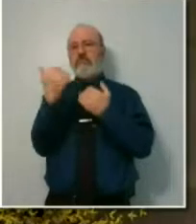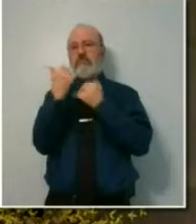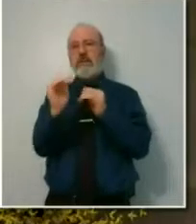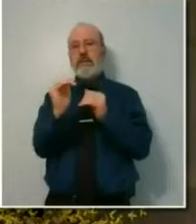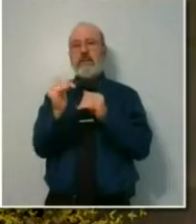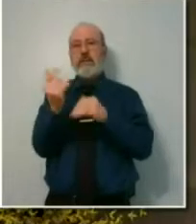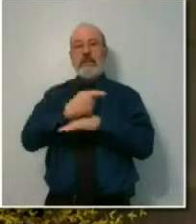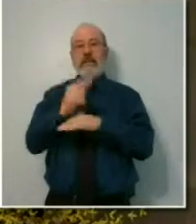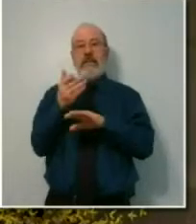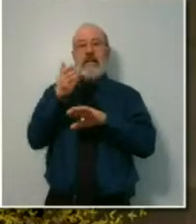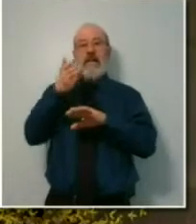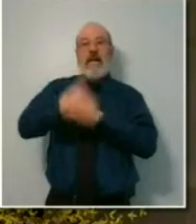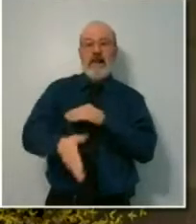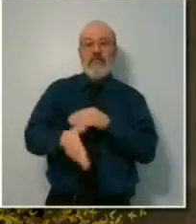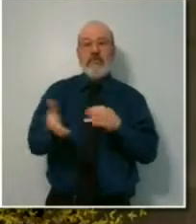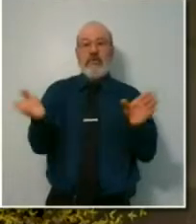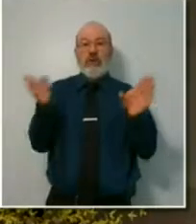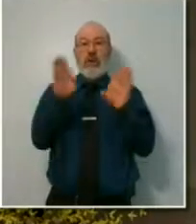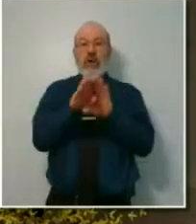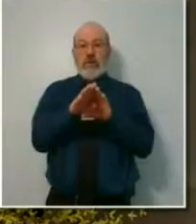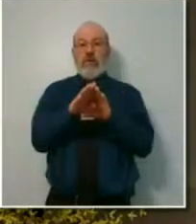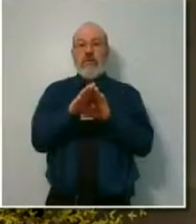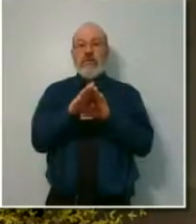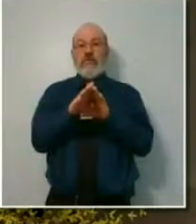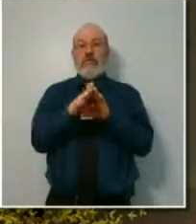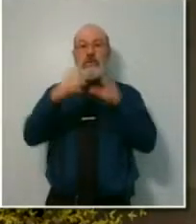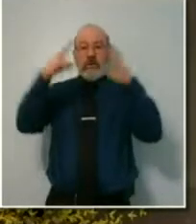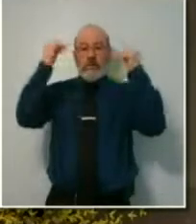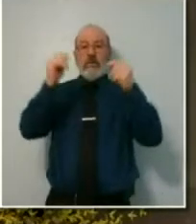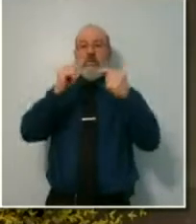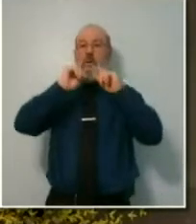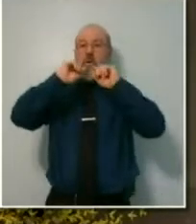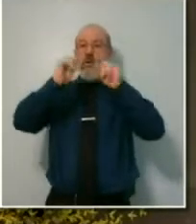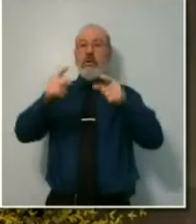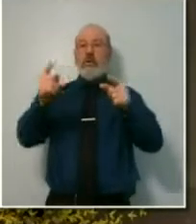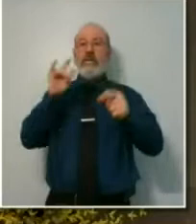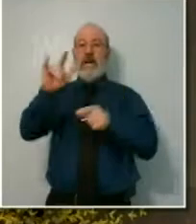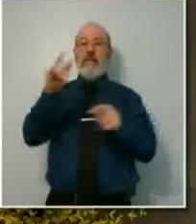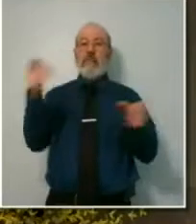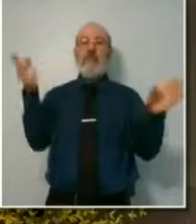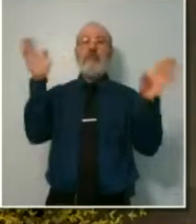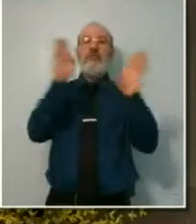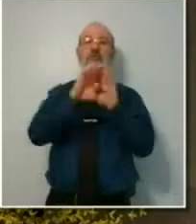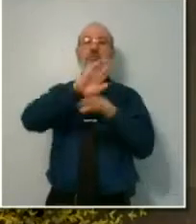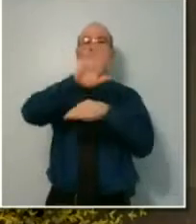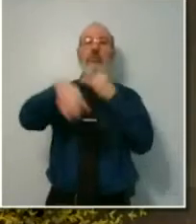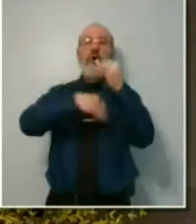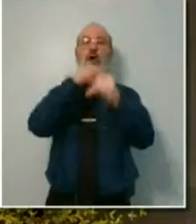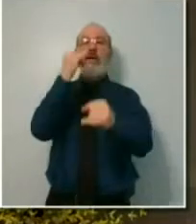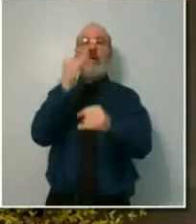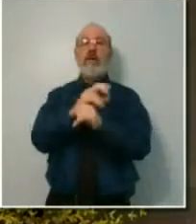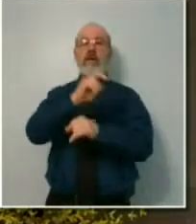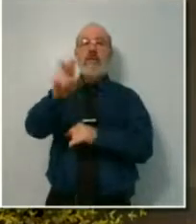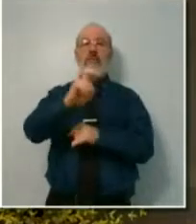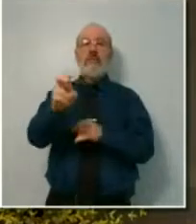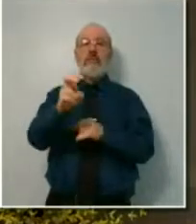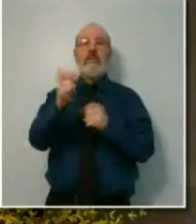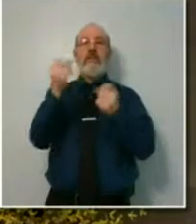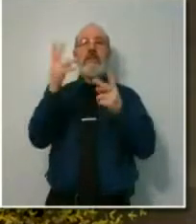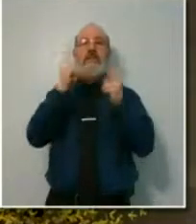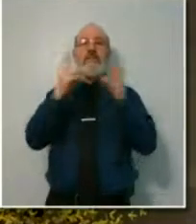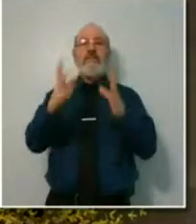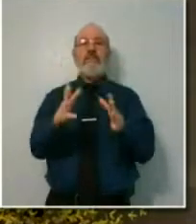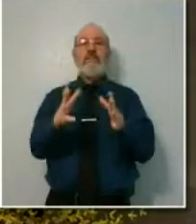following the lockdown, the president ordered the airport closed to all international travel. And that left many visitors and